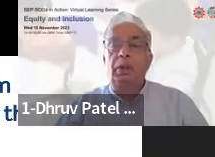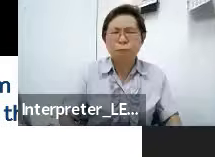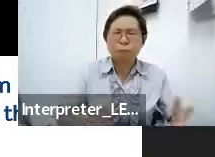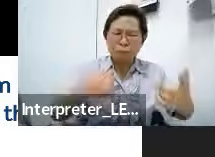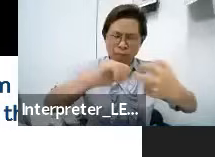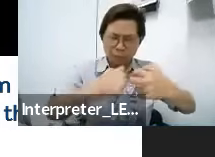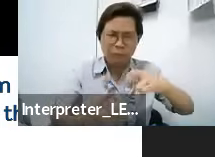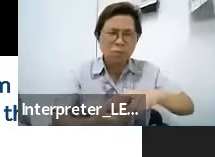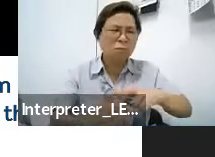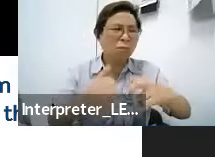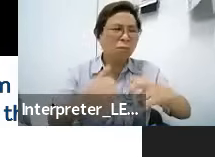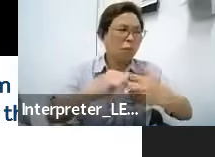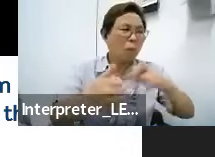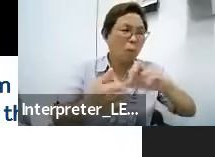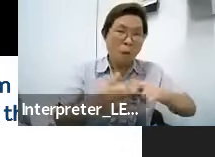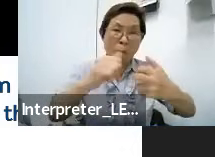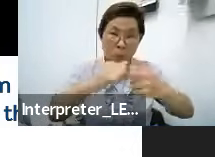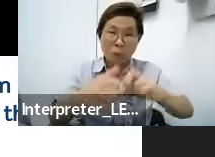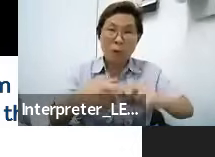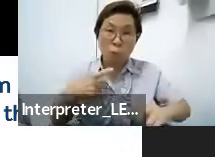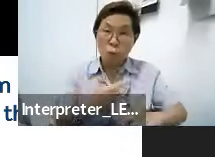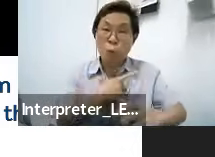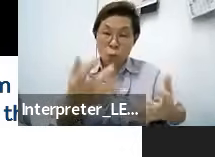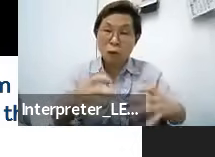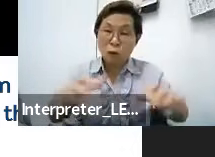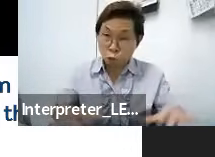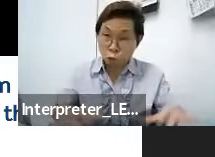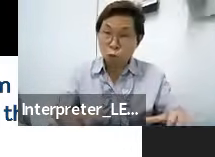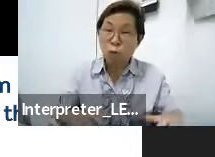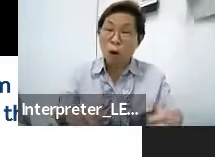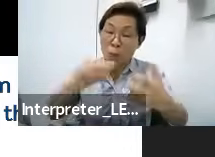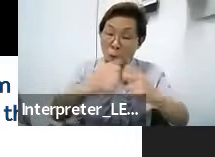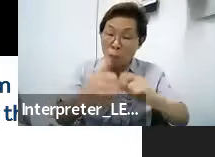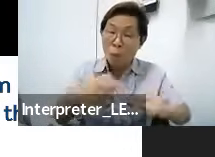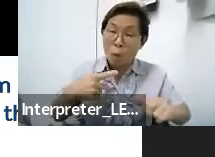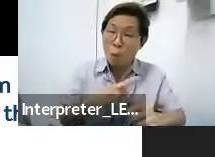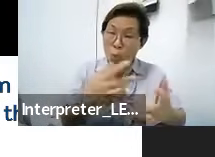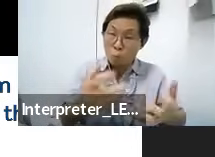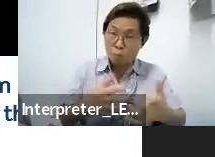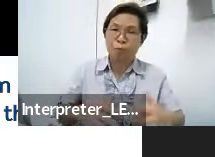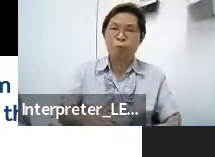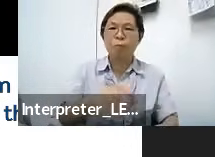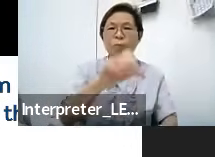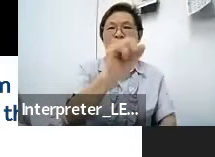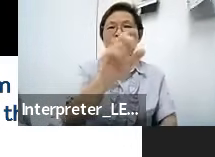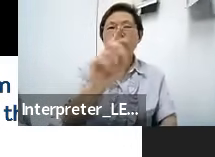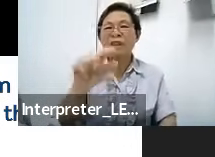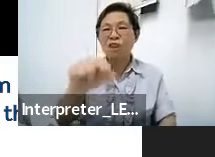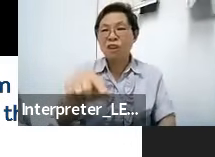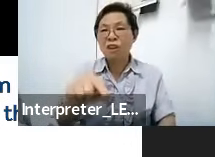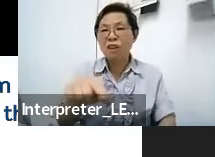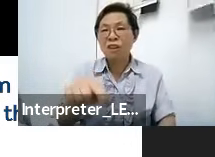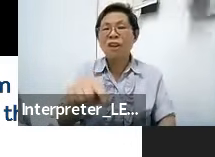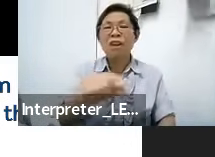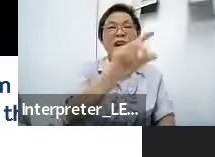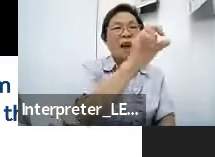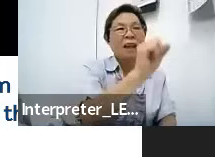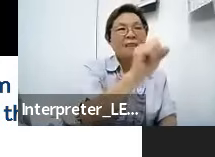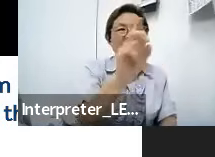what we want to do now is look at our SDG 2030 goals.